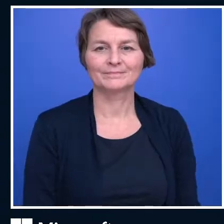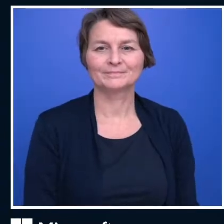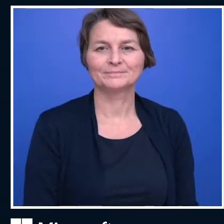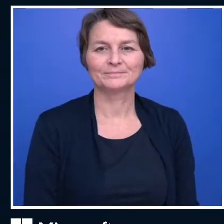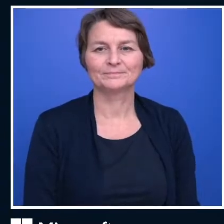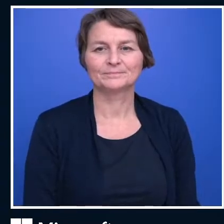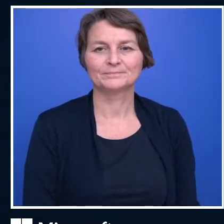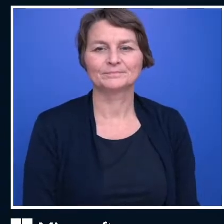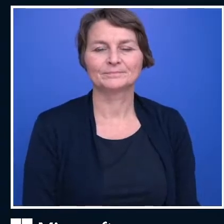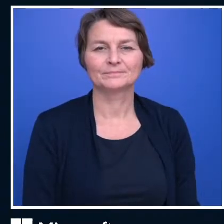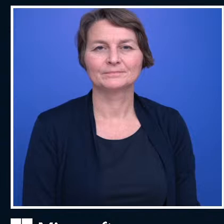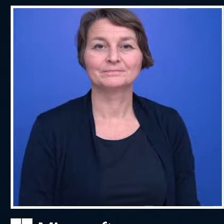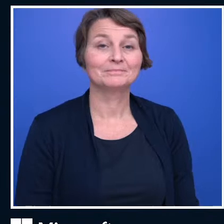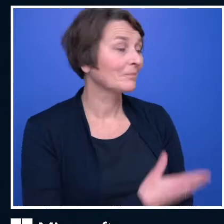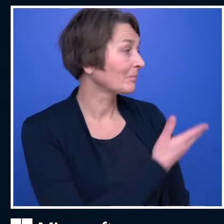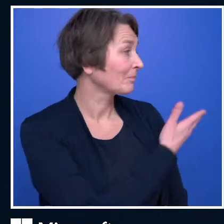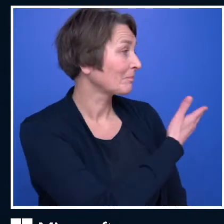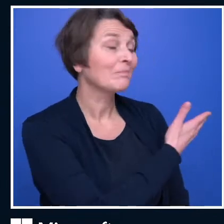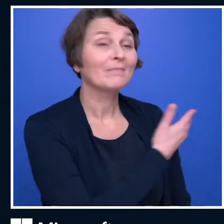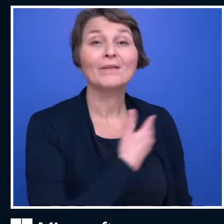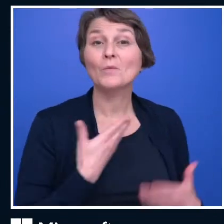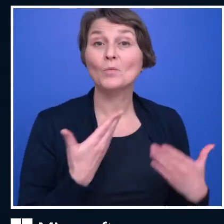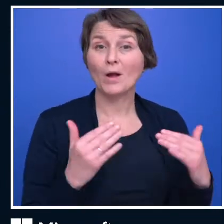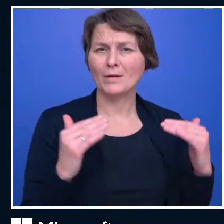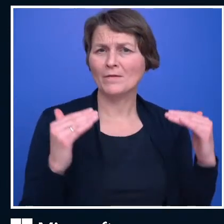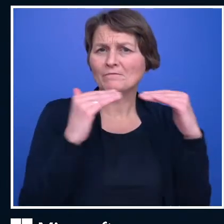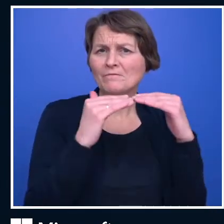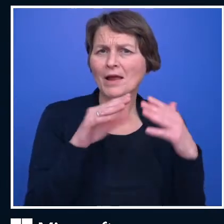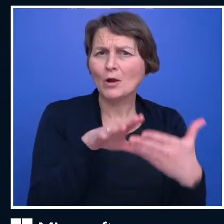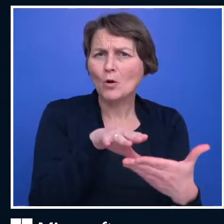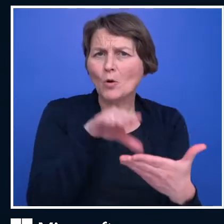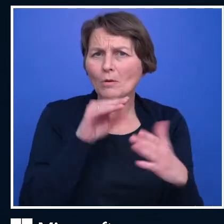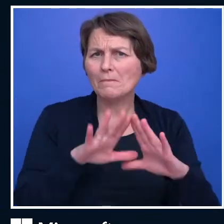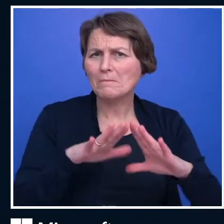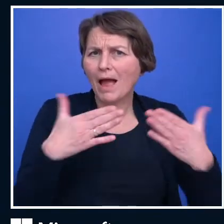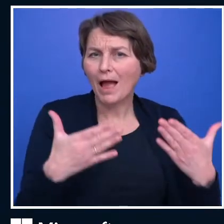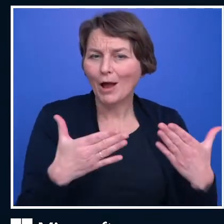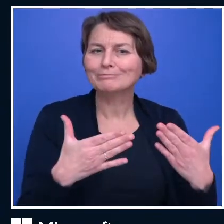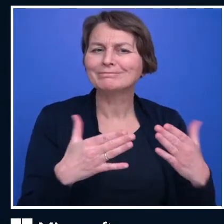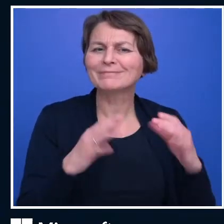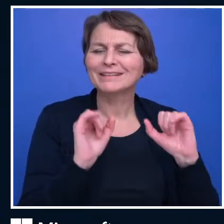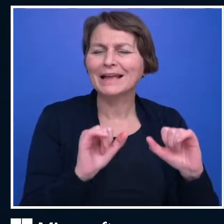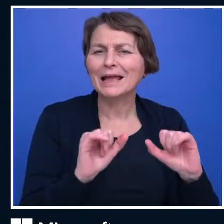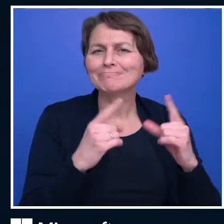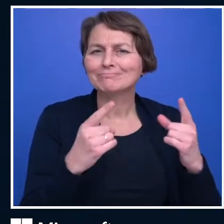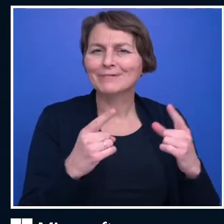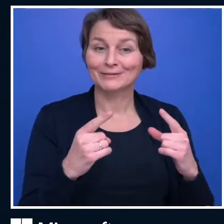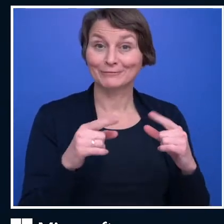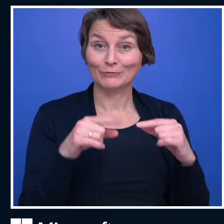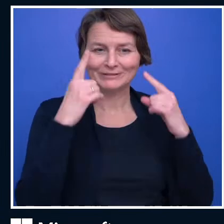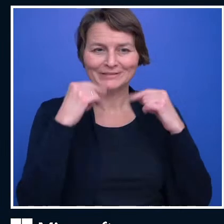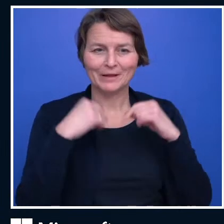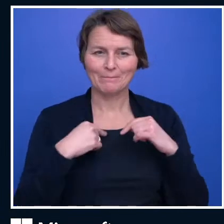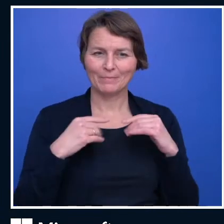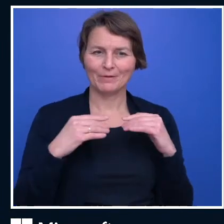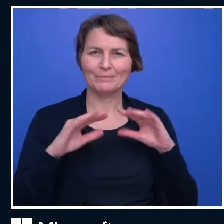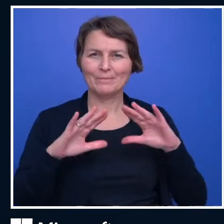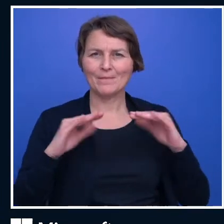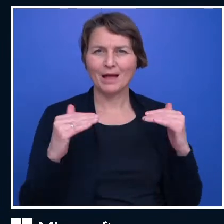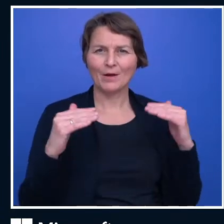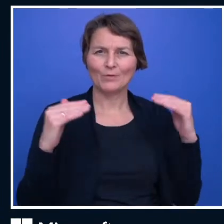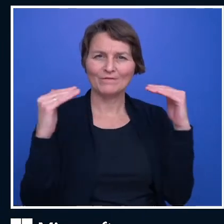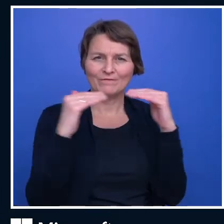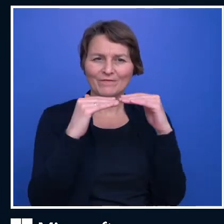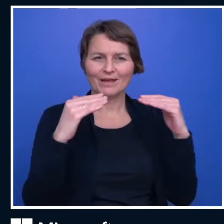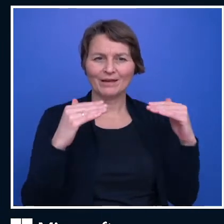FAIRlearn is, well, I talked about how you can assess fairness of your models with FAIRlearn.